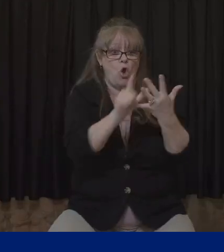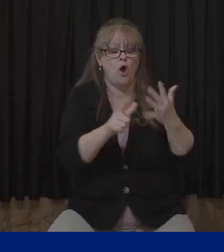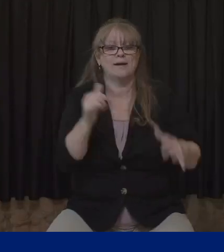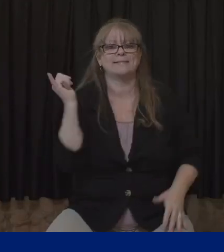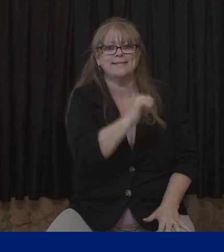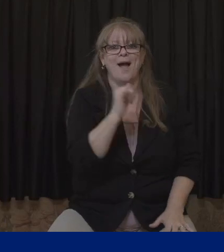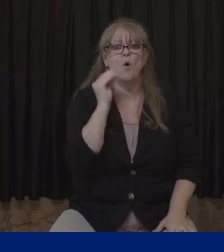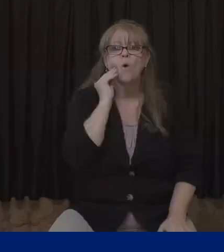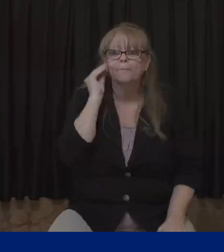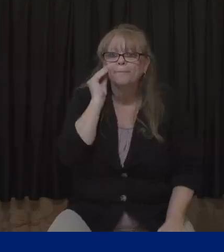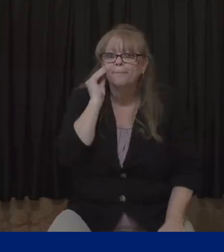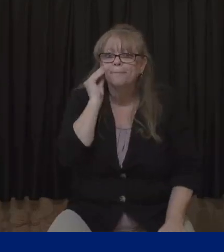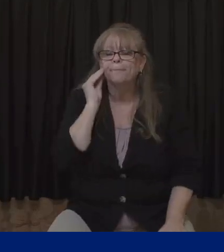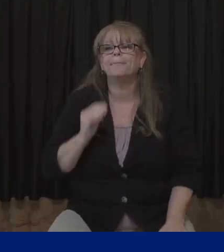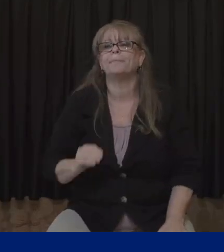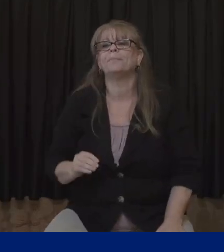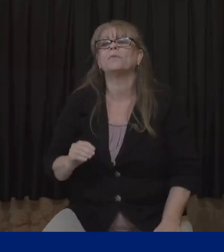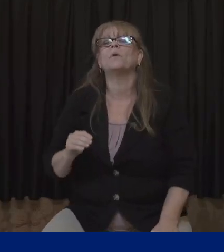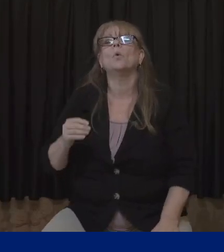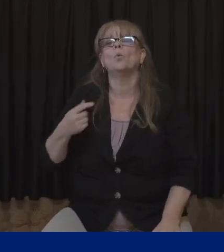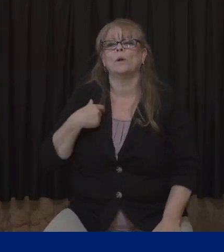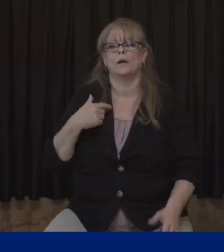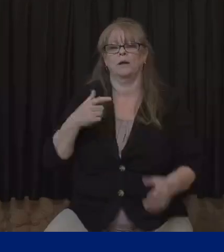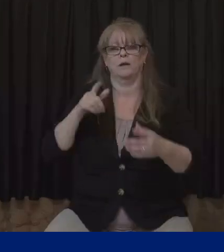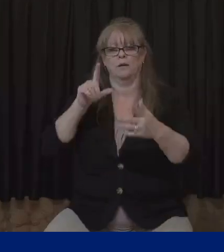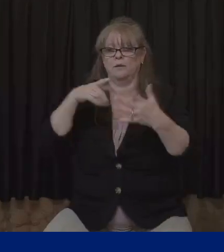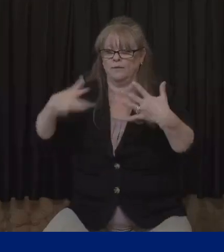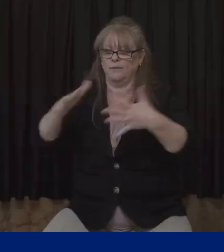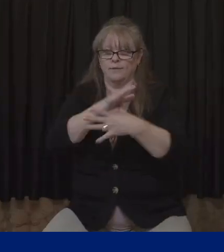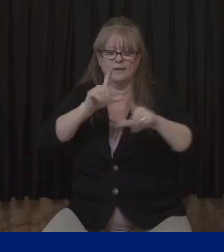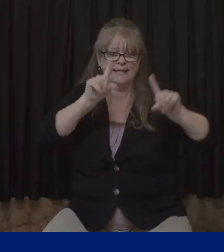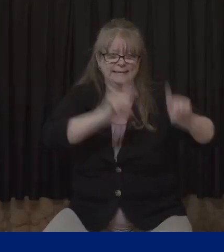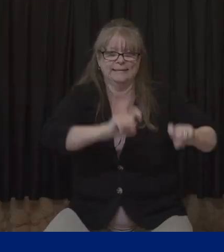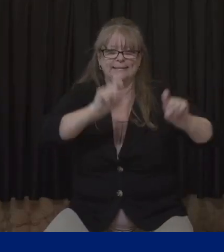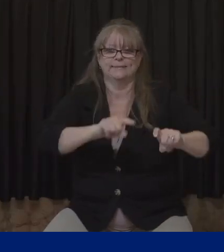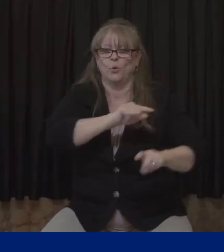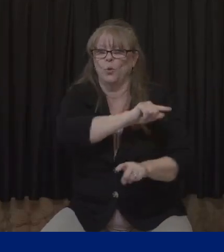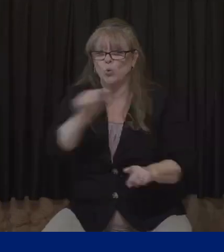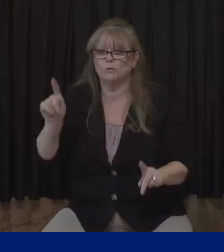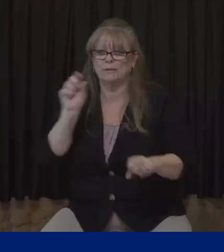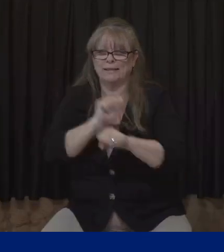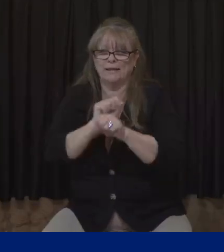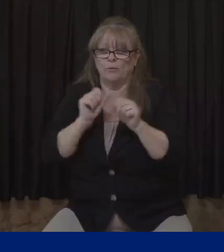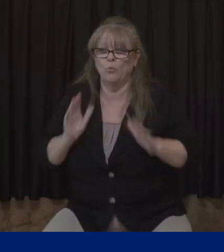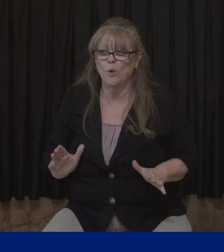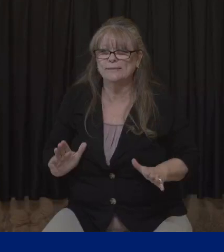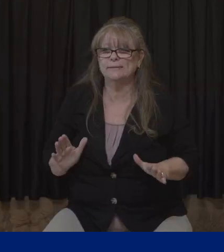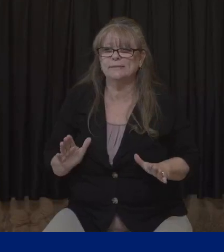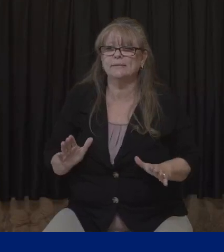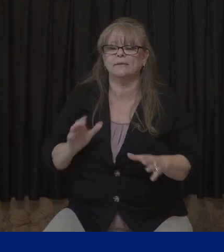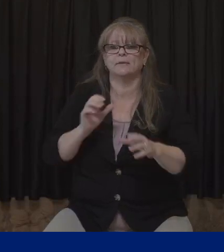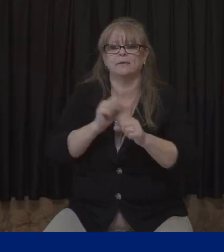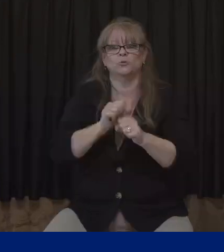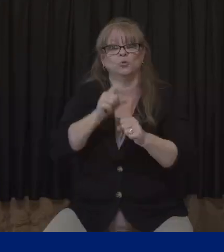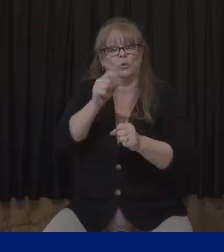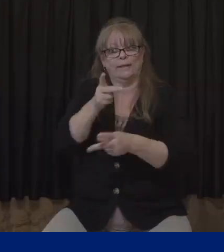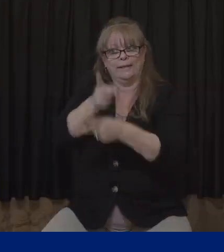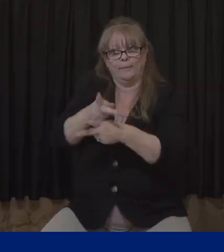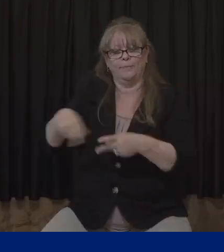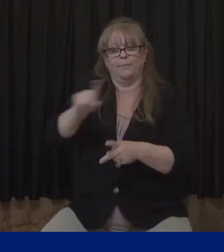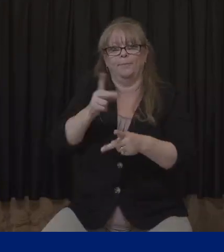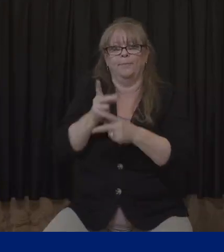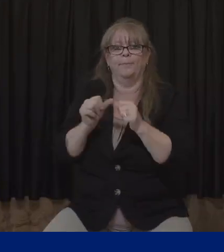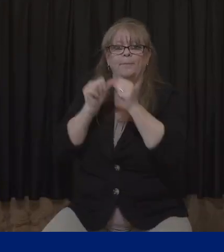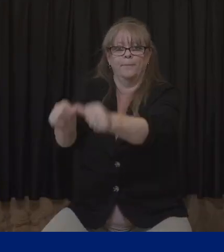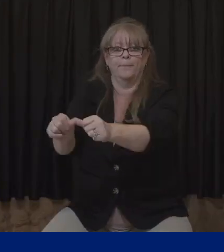testing, working with the Colorado National Guard, and continuing to work in collaboration with CSU and other partners. We're going to have an update on testing on Wednesday. We're going